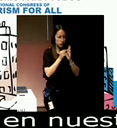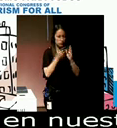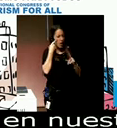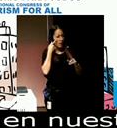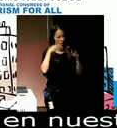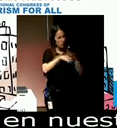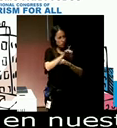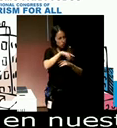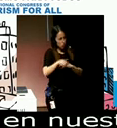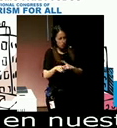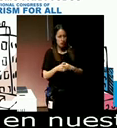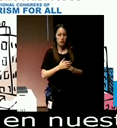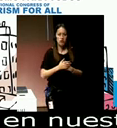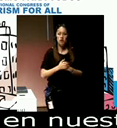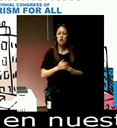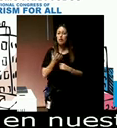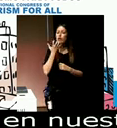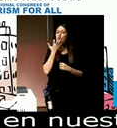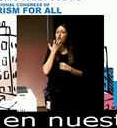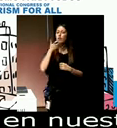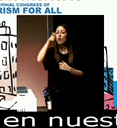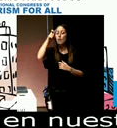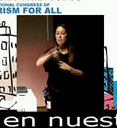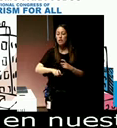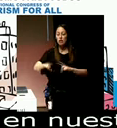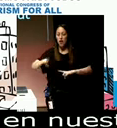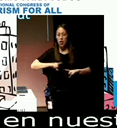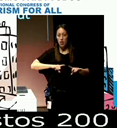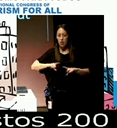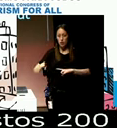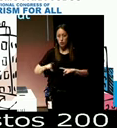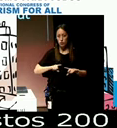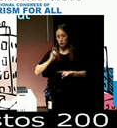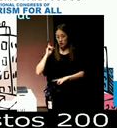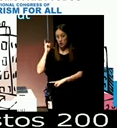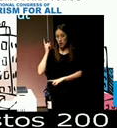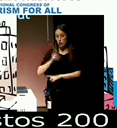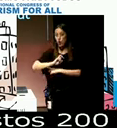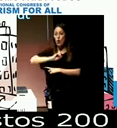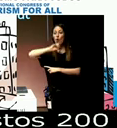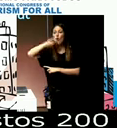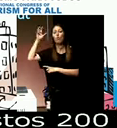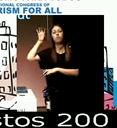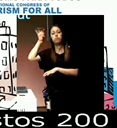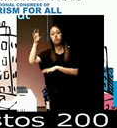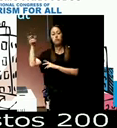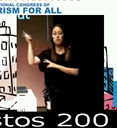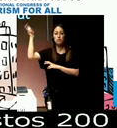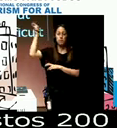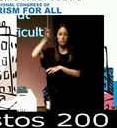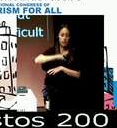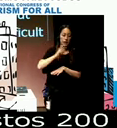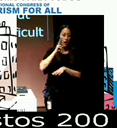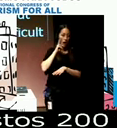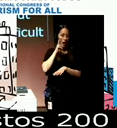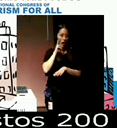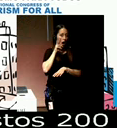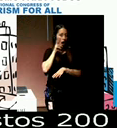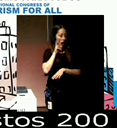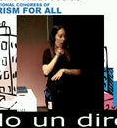about his place, it can be quite long. Can be quite difficult, but in